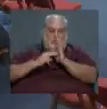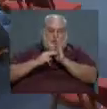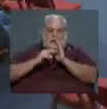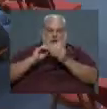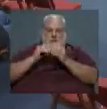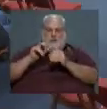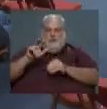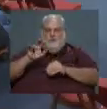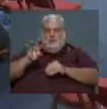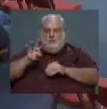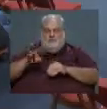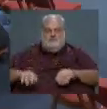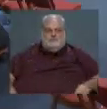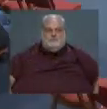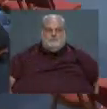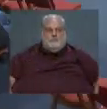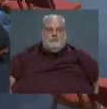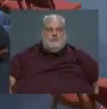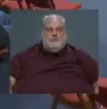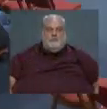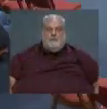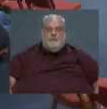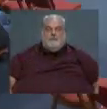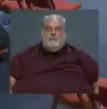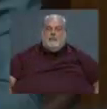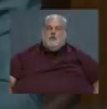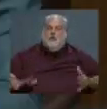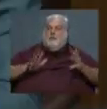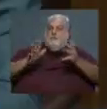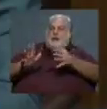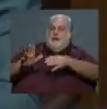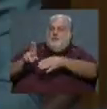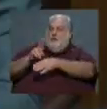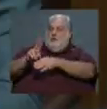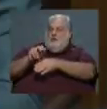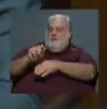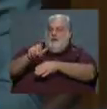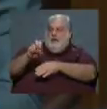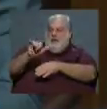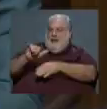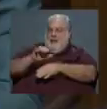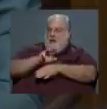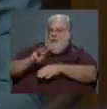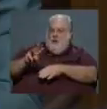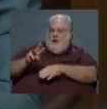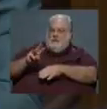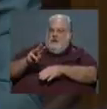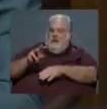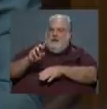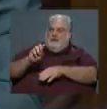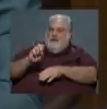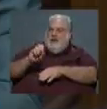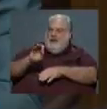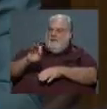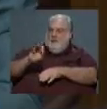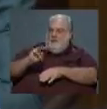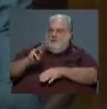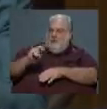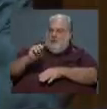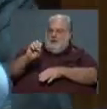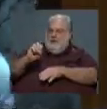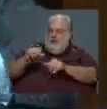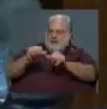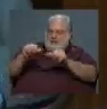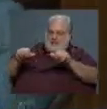Number 34. An ordinance to abandon a portion of the alley along the west side of Block 4, Deaf Mute Edition in the city of Little Rock, Arkansas, and